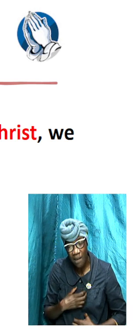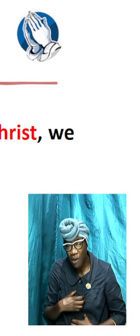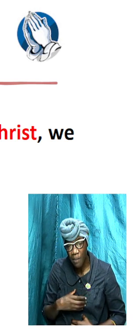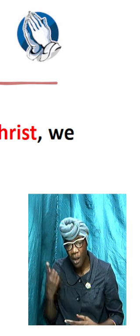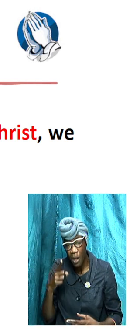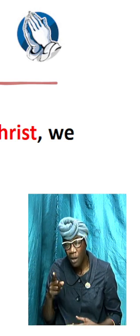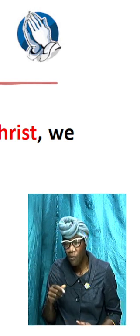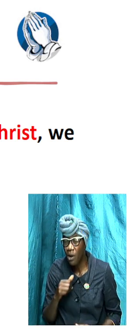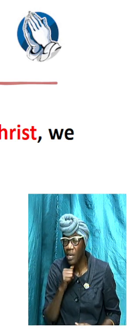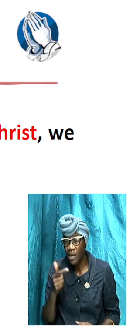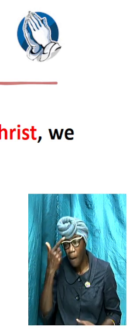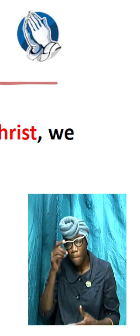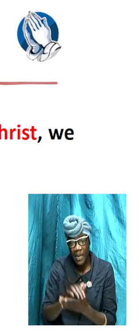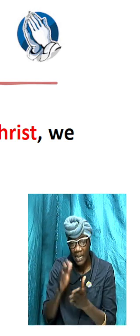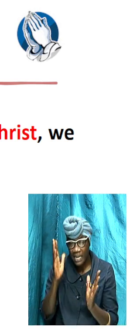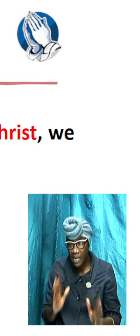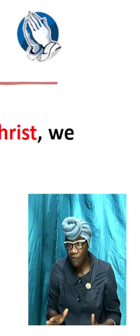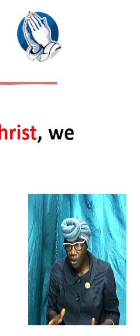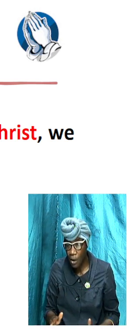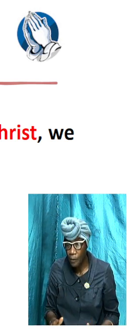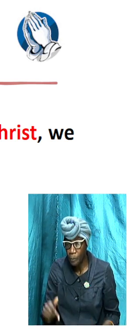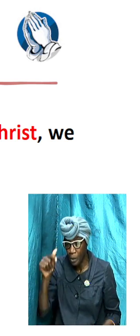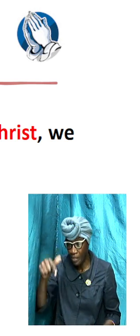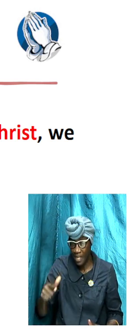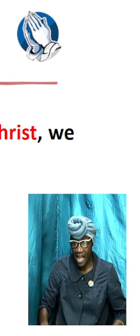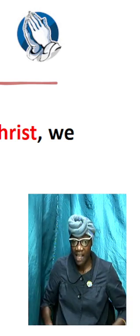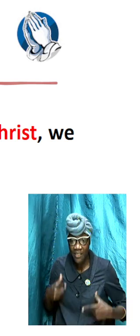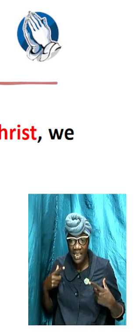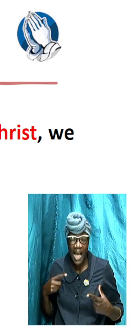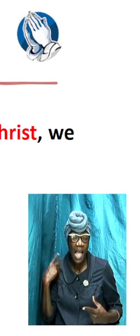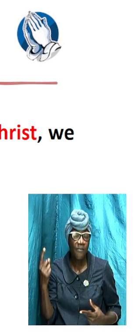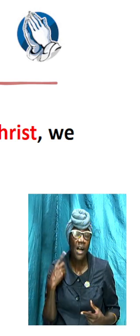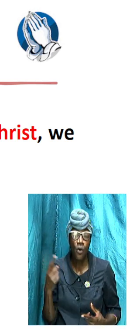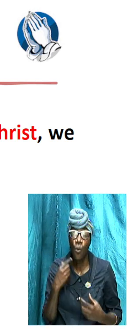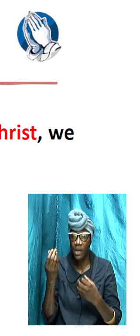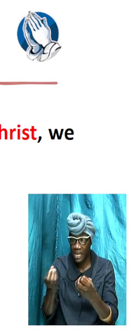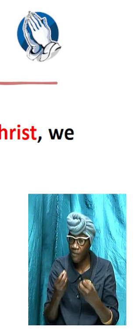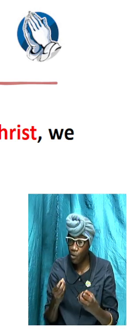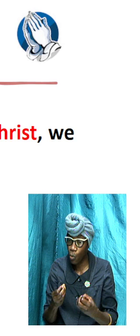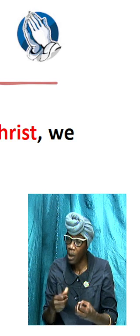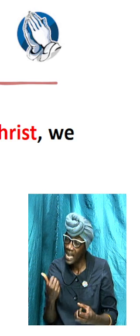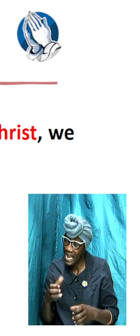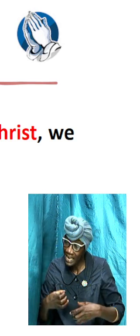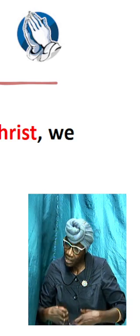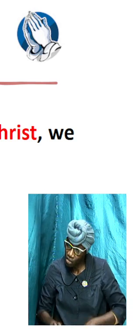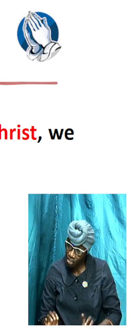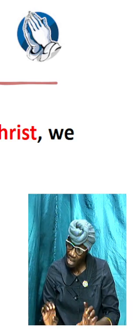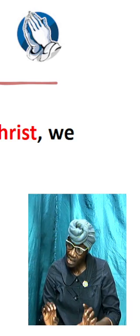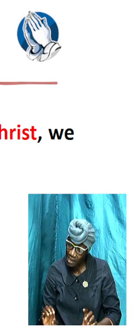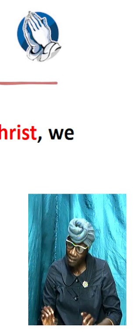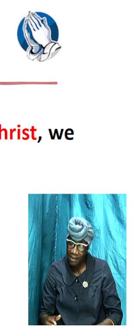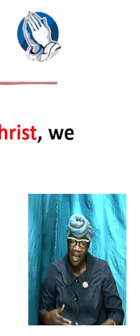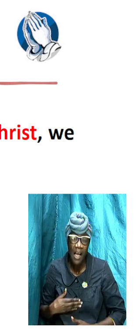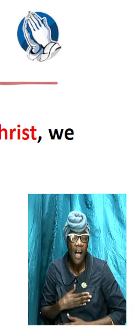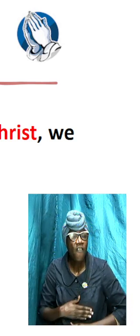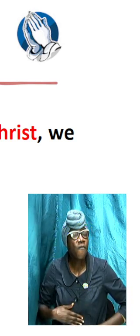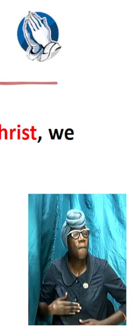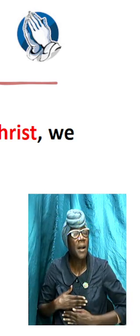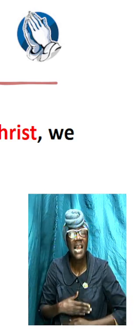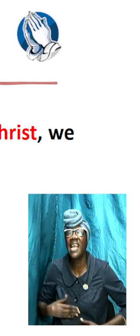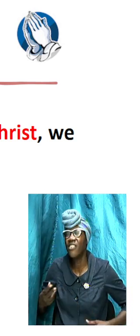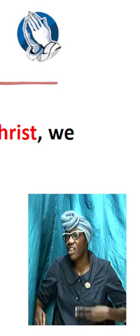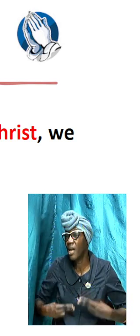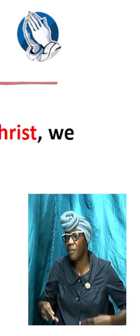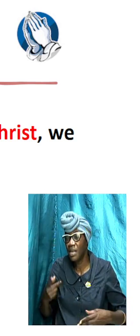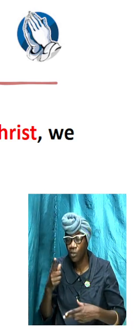unbeliever, if this life alone gives us any chance of pleasure, amen, and any form of happiness, then